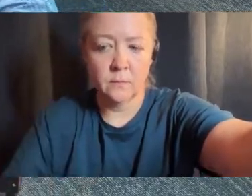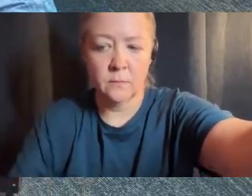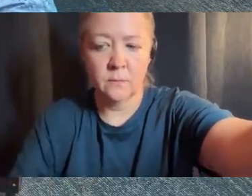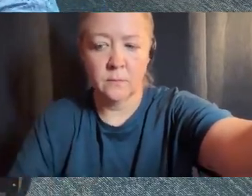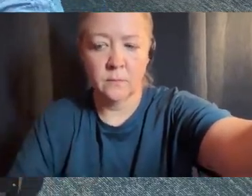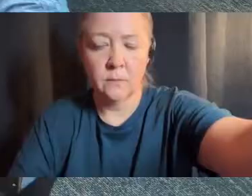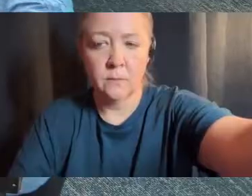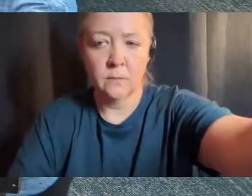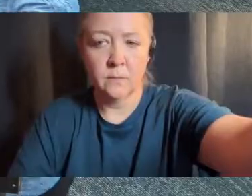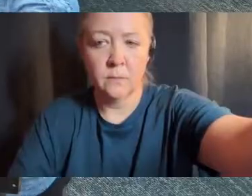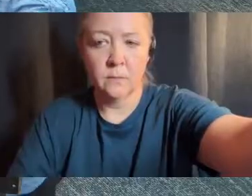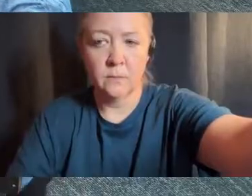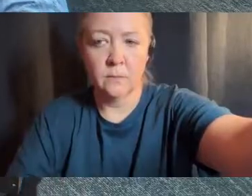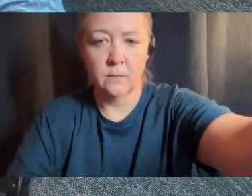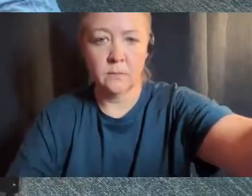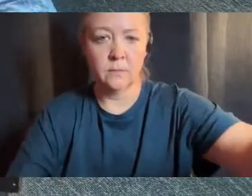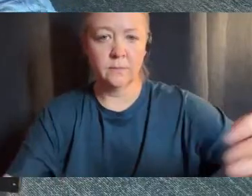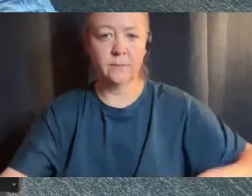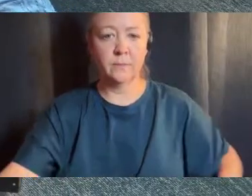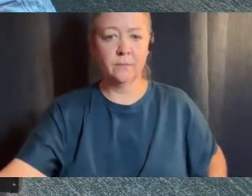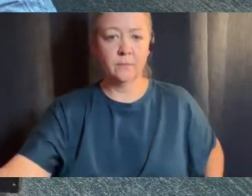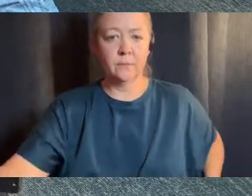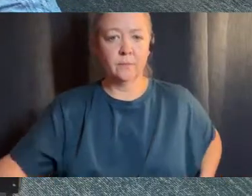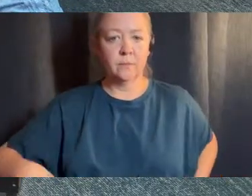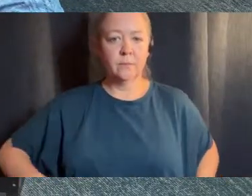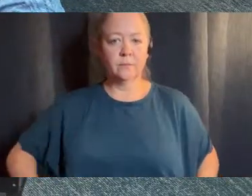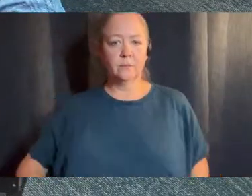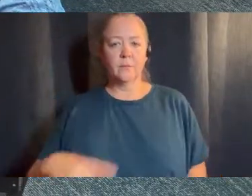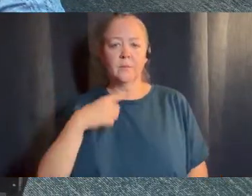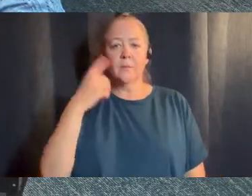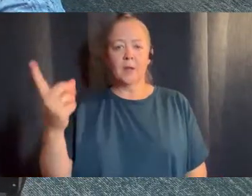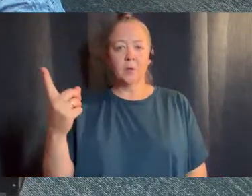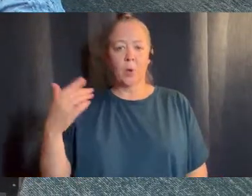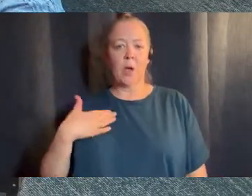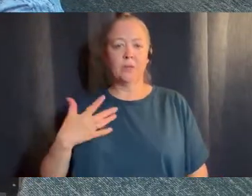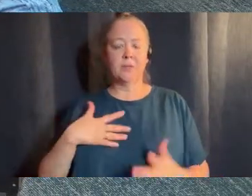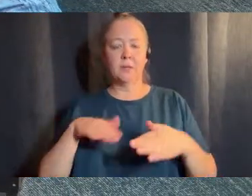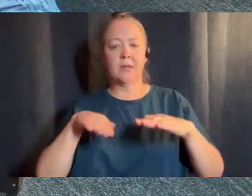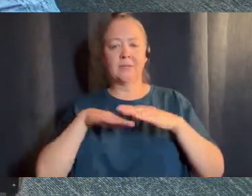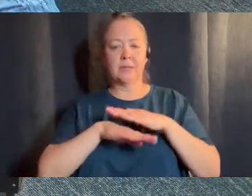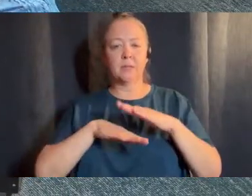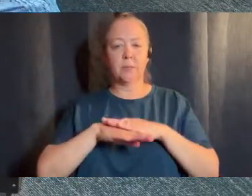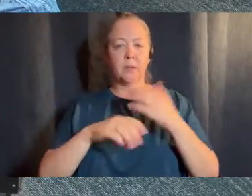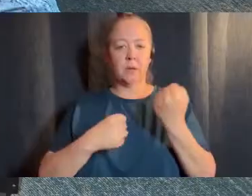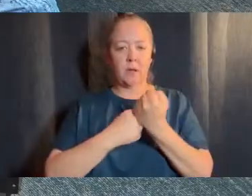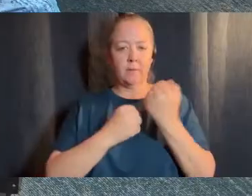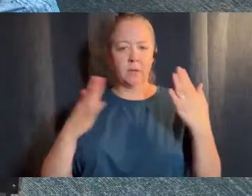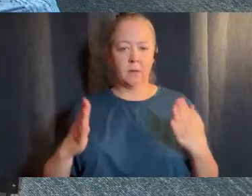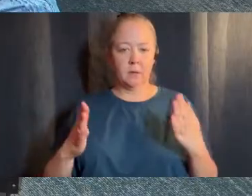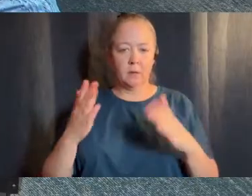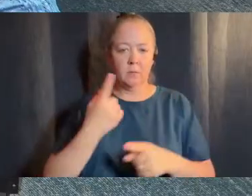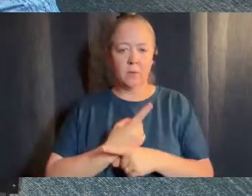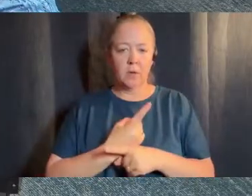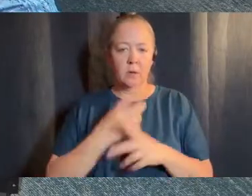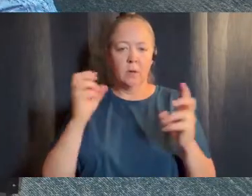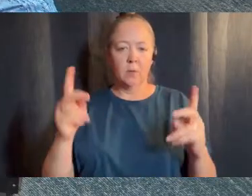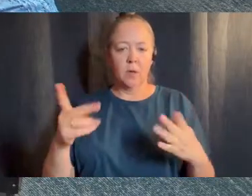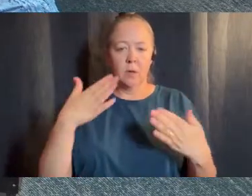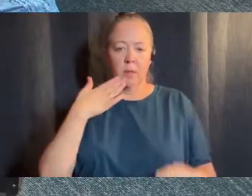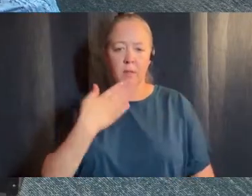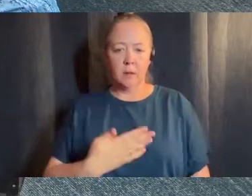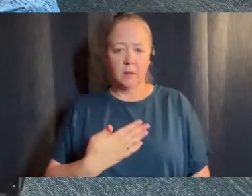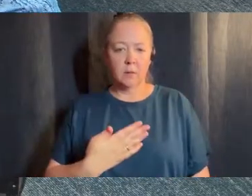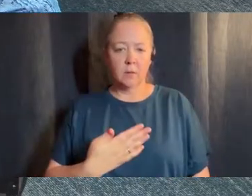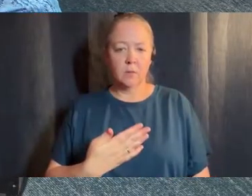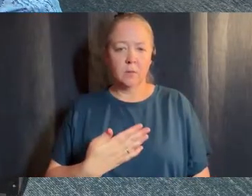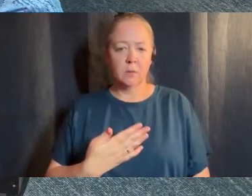an accessibility advocate, right? Red and green, a problem, but not for me. Thank you. Bethany Litalian, Ward